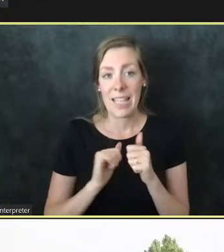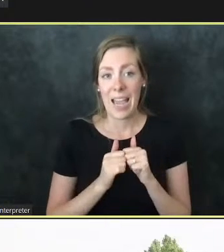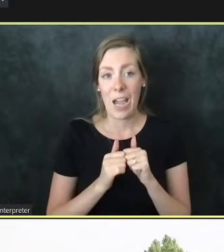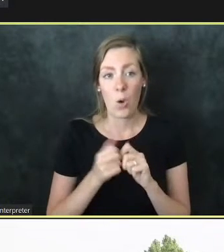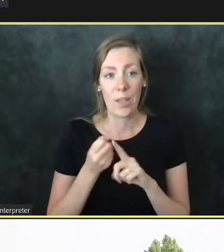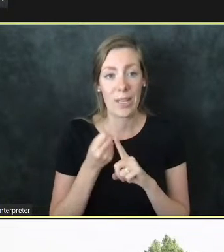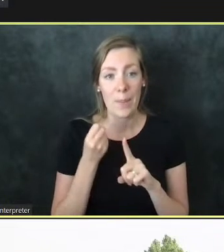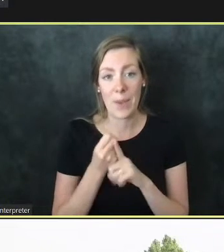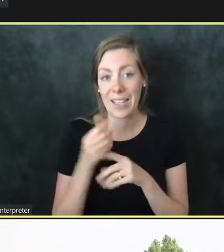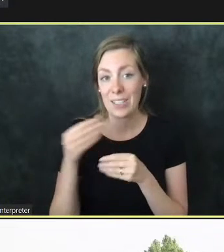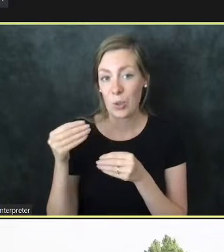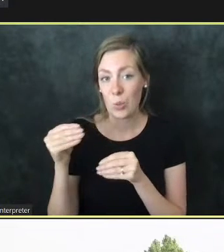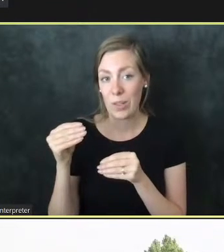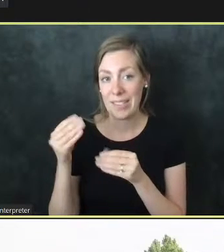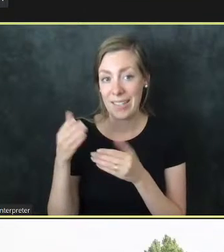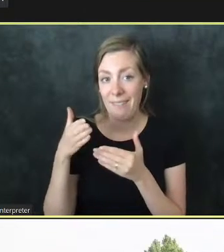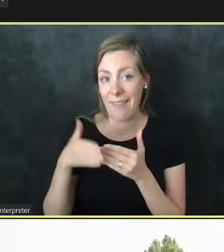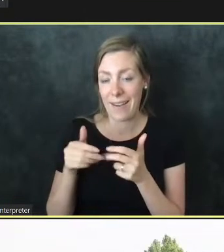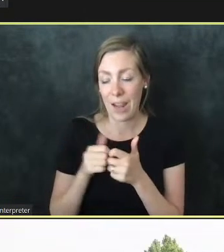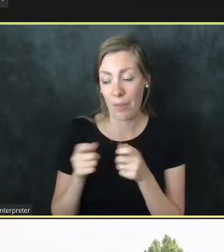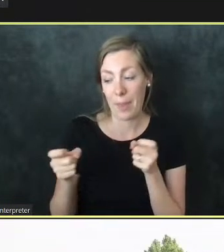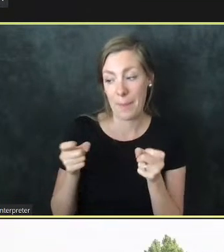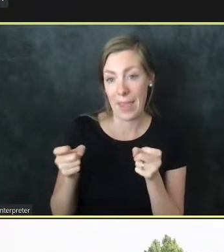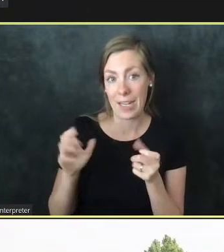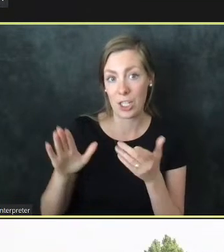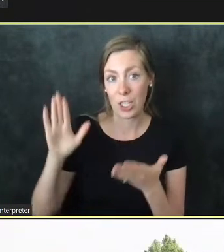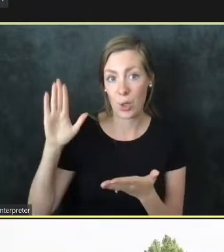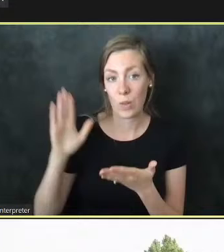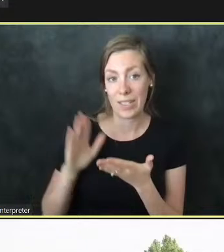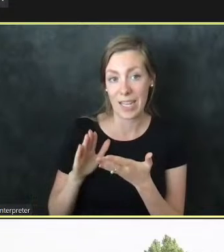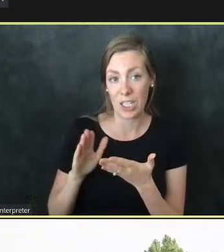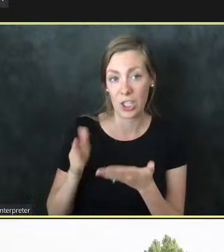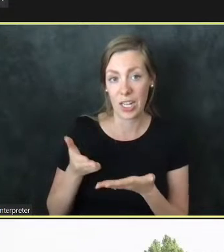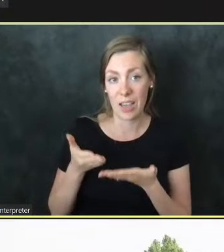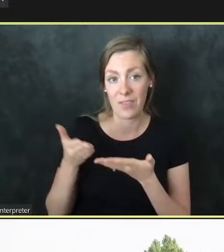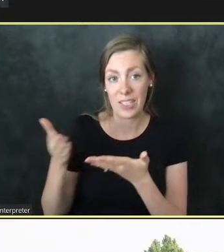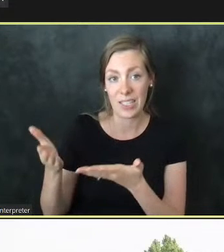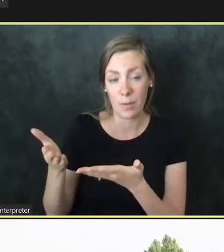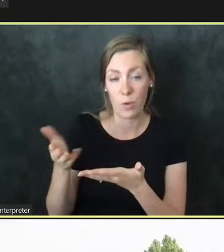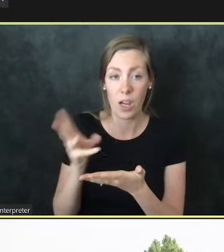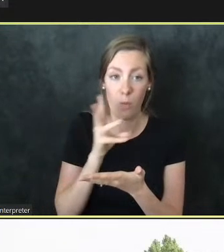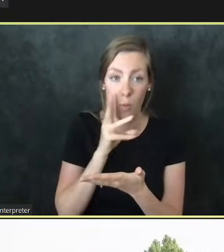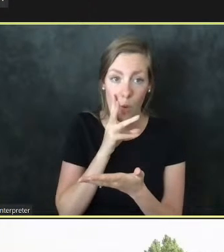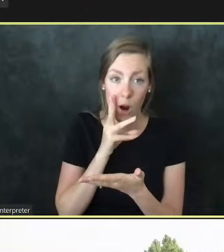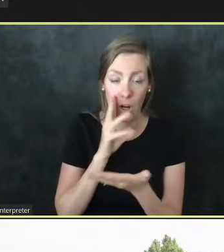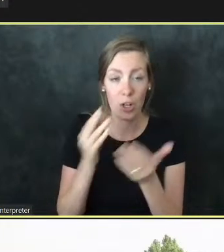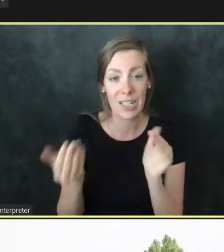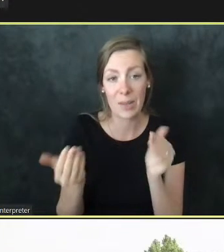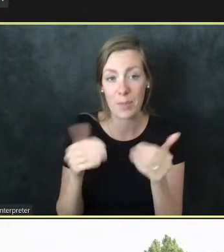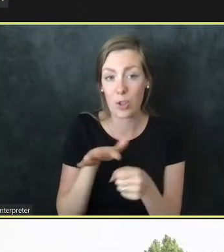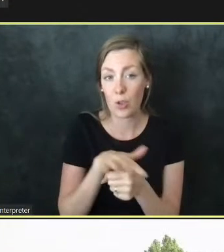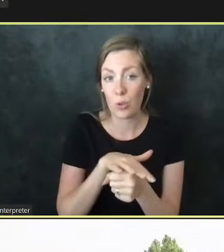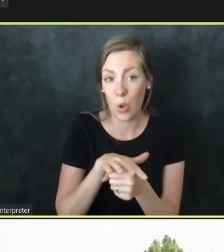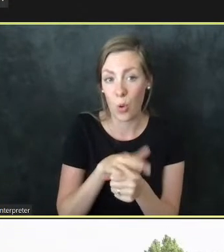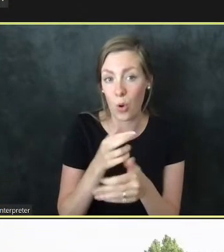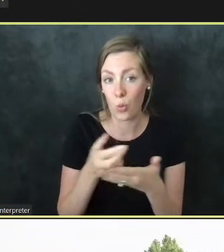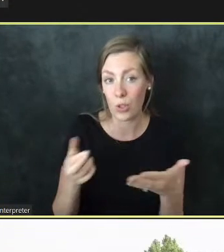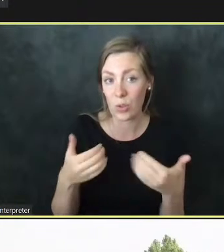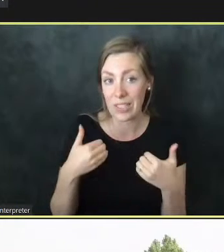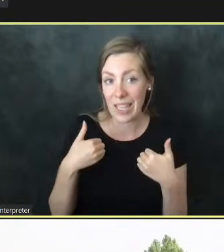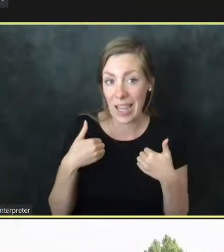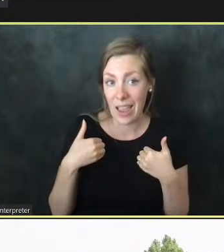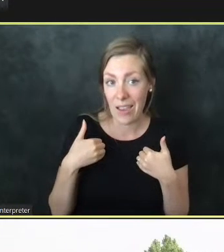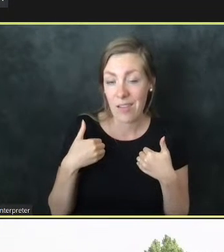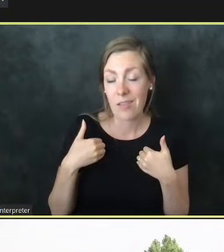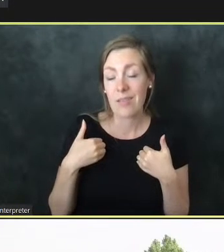on, how they manage that reduction in delivery ver of cómo Sonoma estamos Water compared lo to, estamos en el condado de local Sonoma, resources they have estamos to en supplement